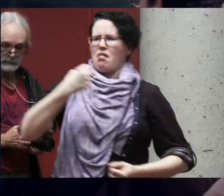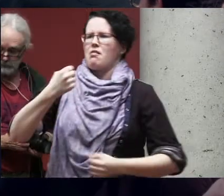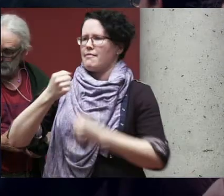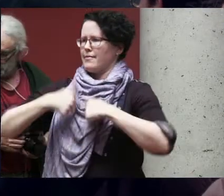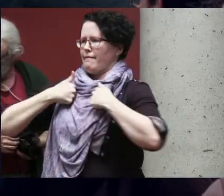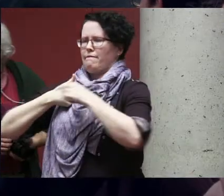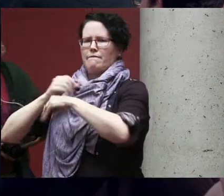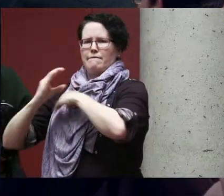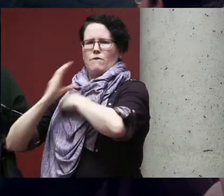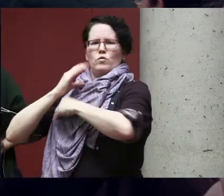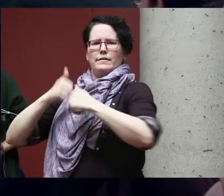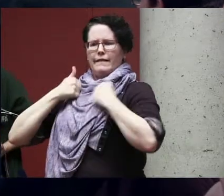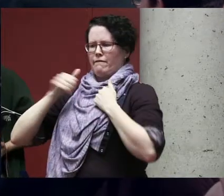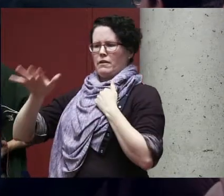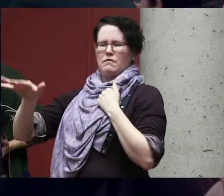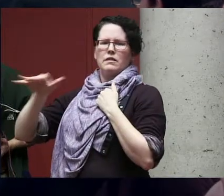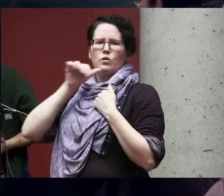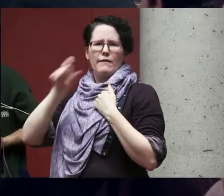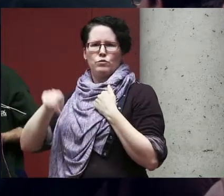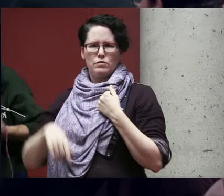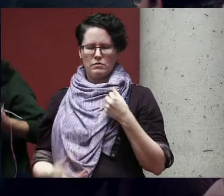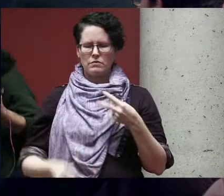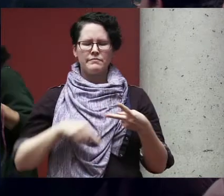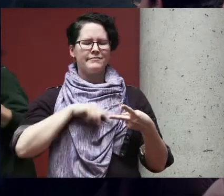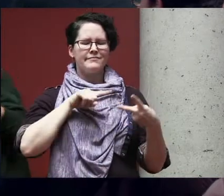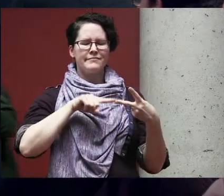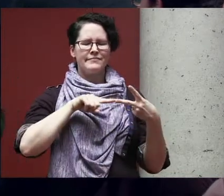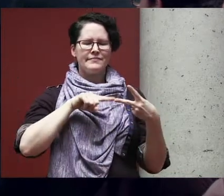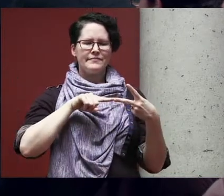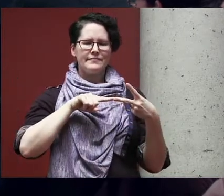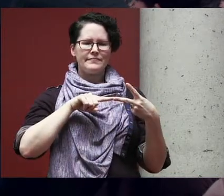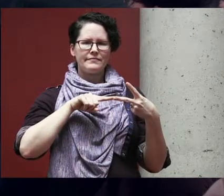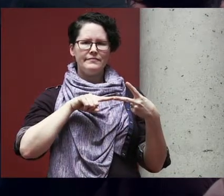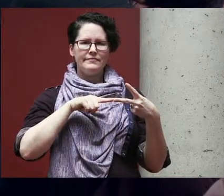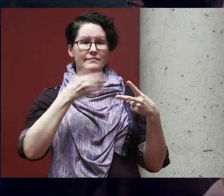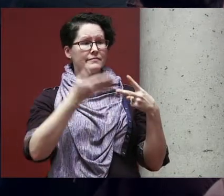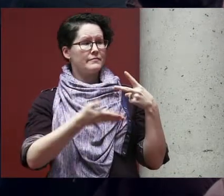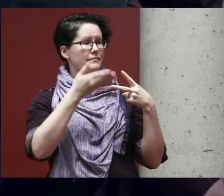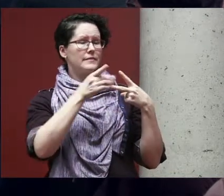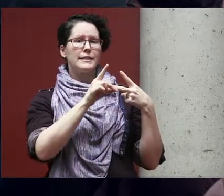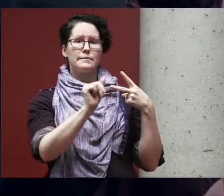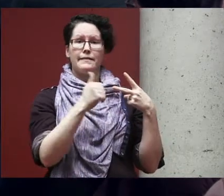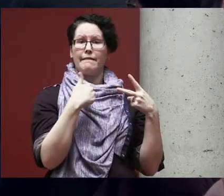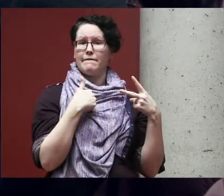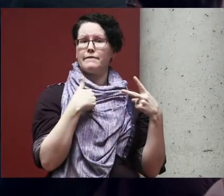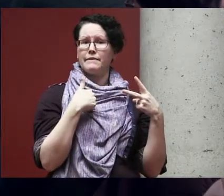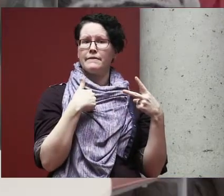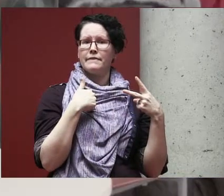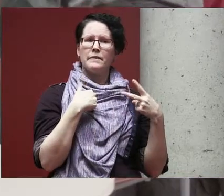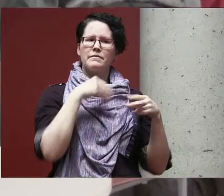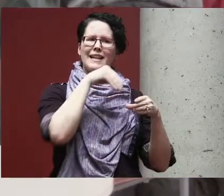arrangement. B. Persons with disabilities have access to a range of